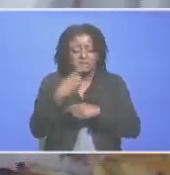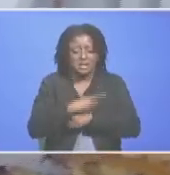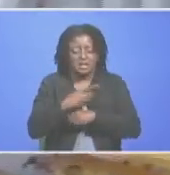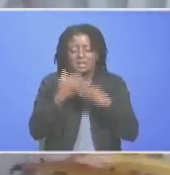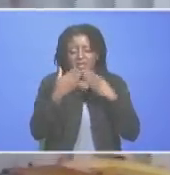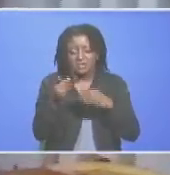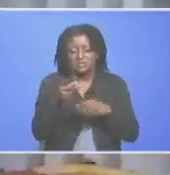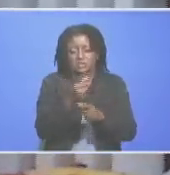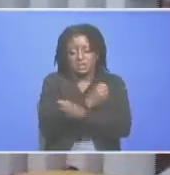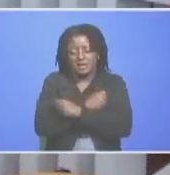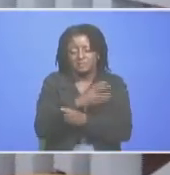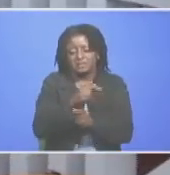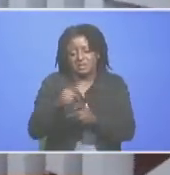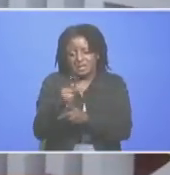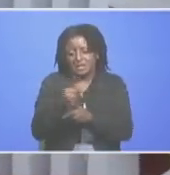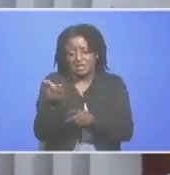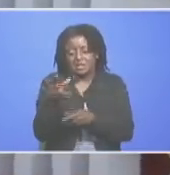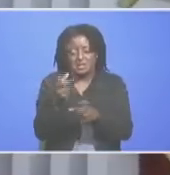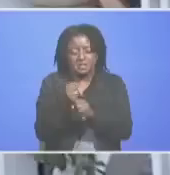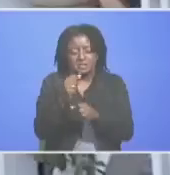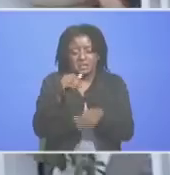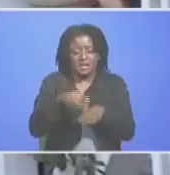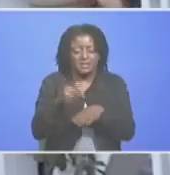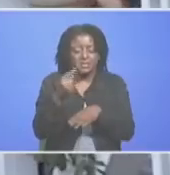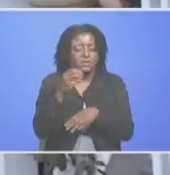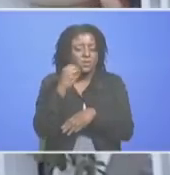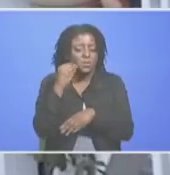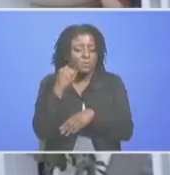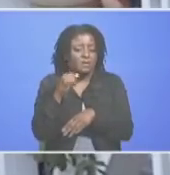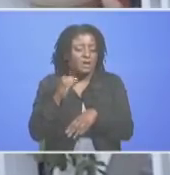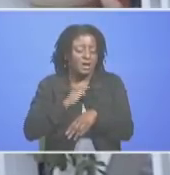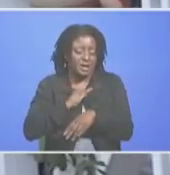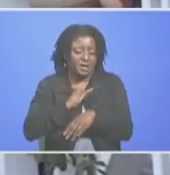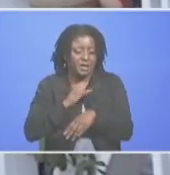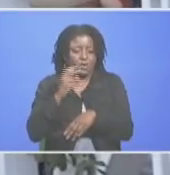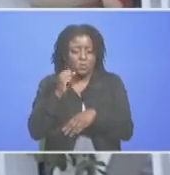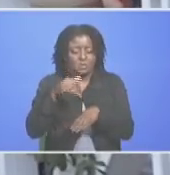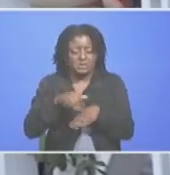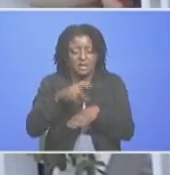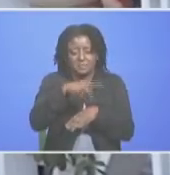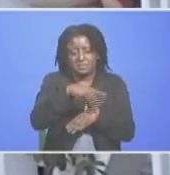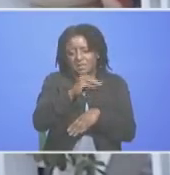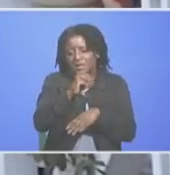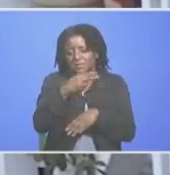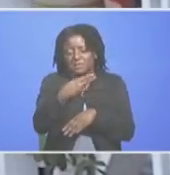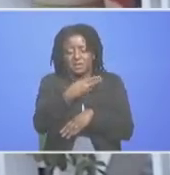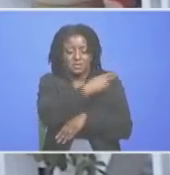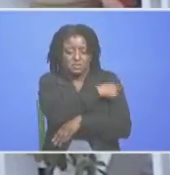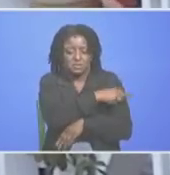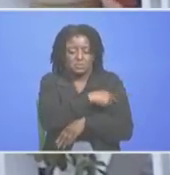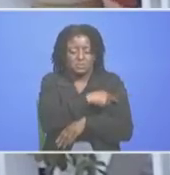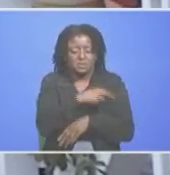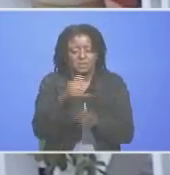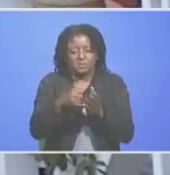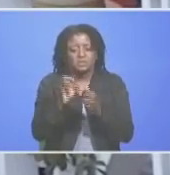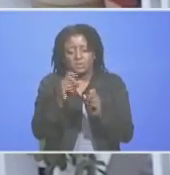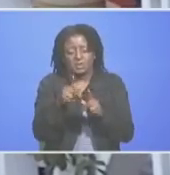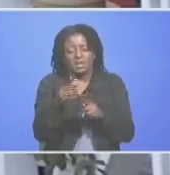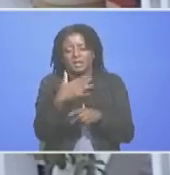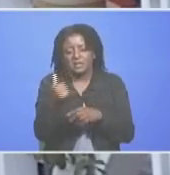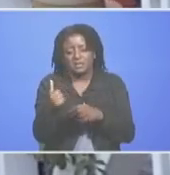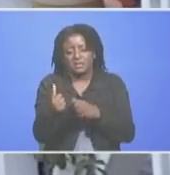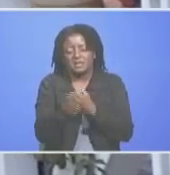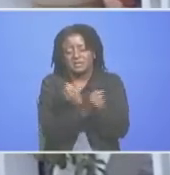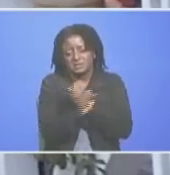home. And I was in Princess Margaret Hospital, and it was okay. They saved my life, but I was looking for